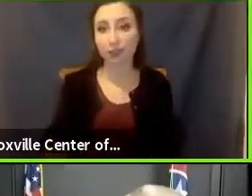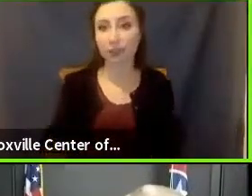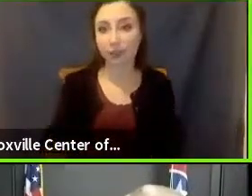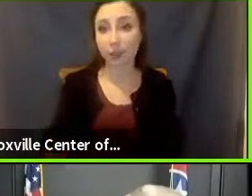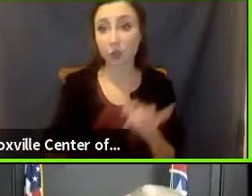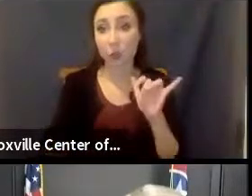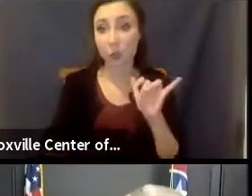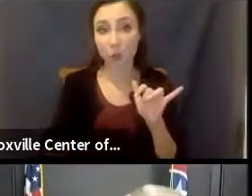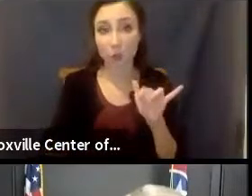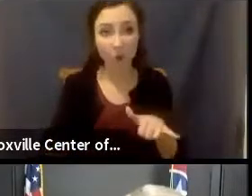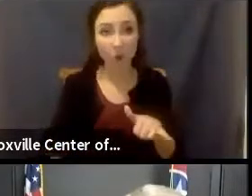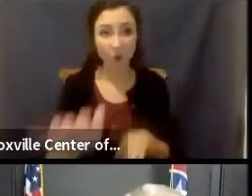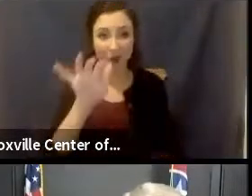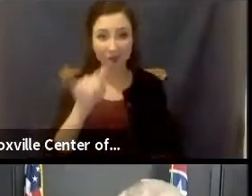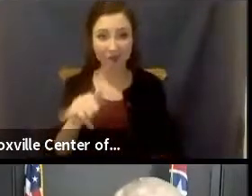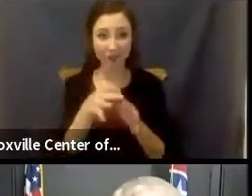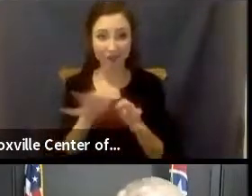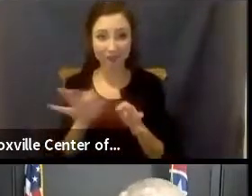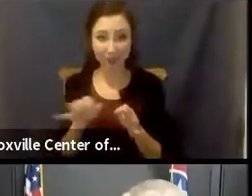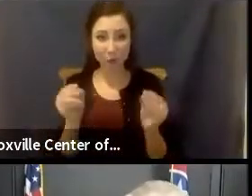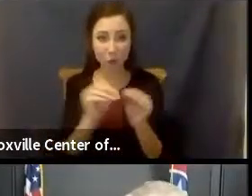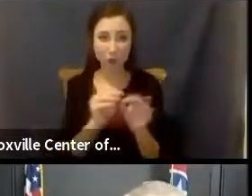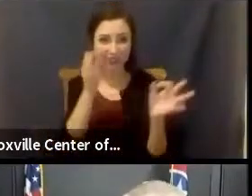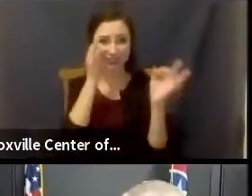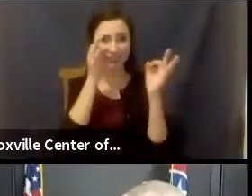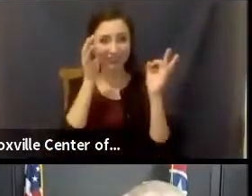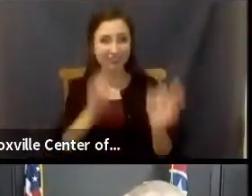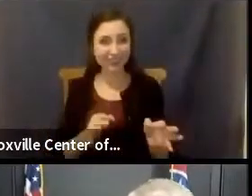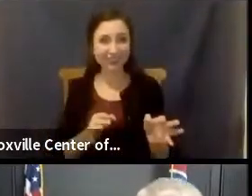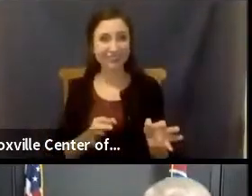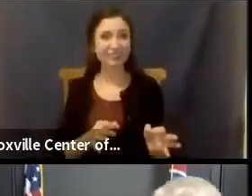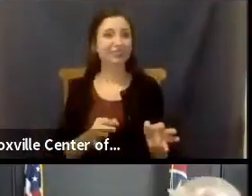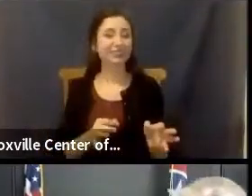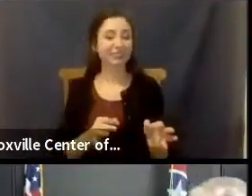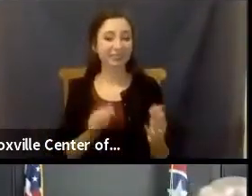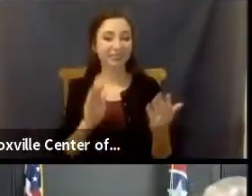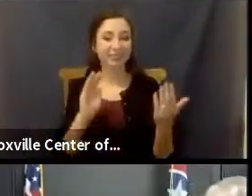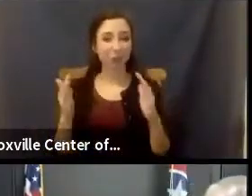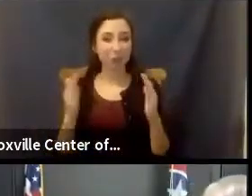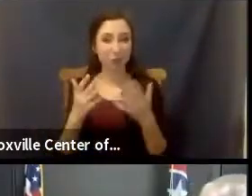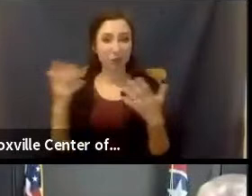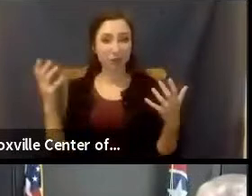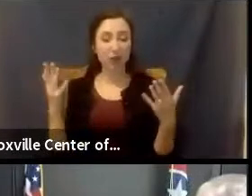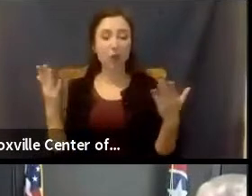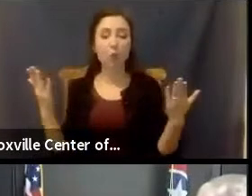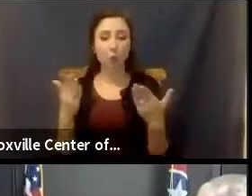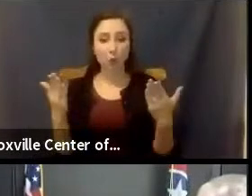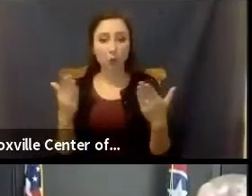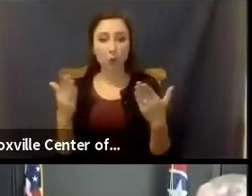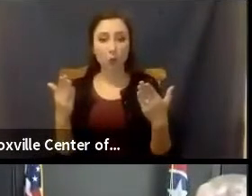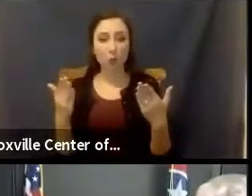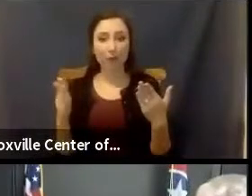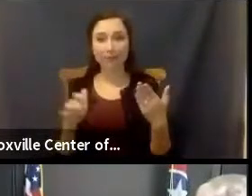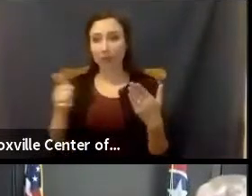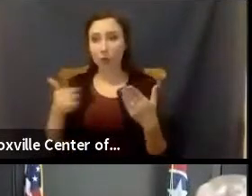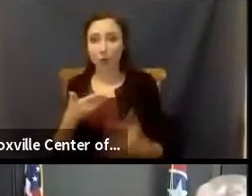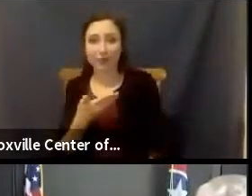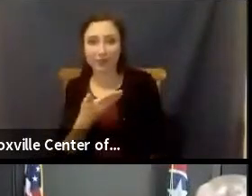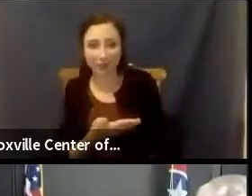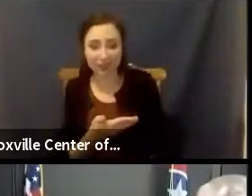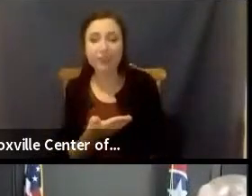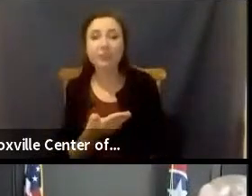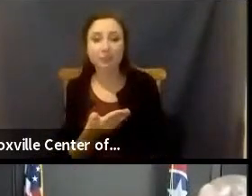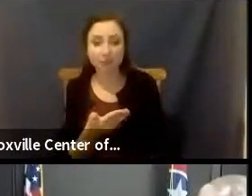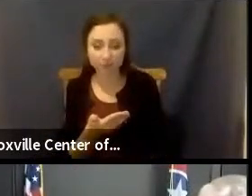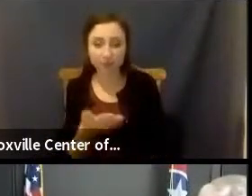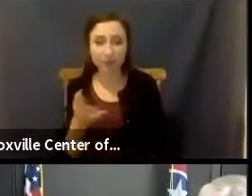That language seemed more decisive than a lot of what is otherwise there.